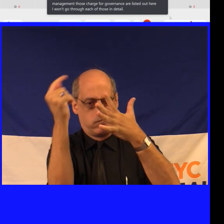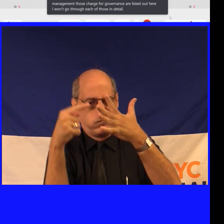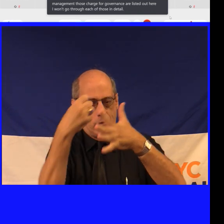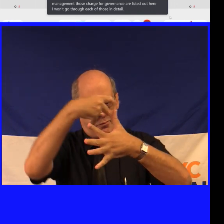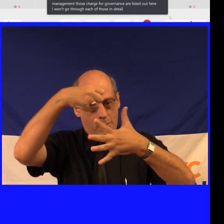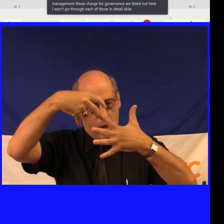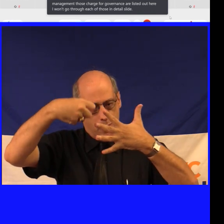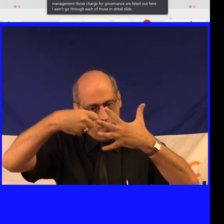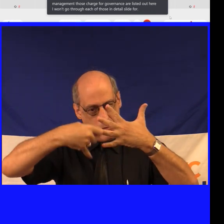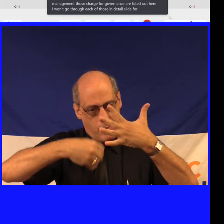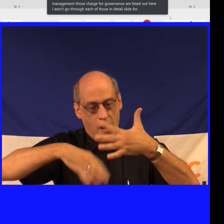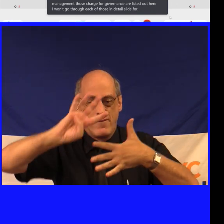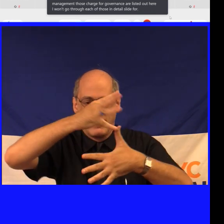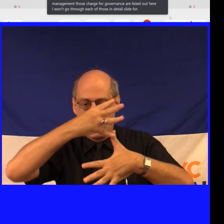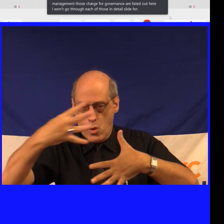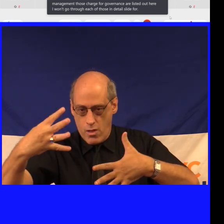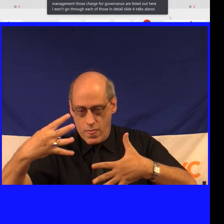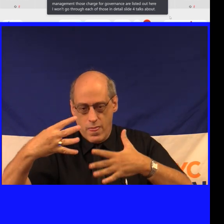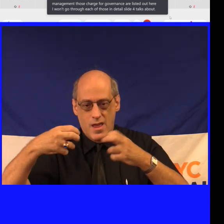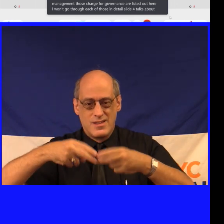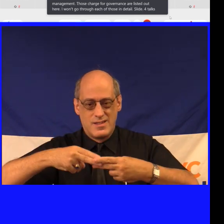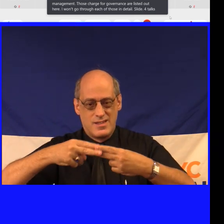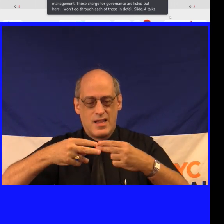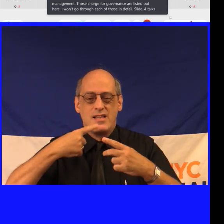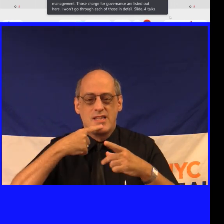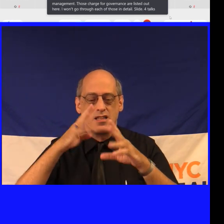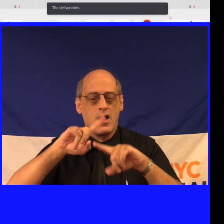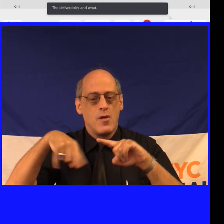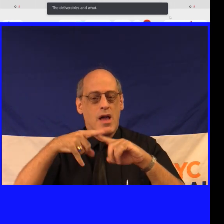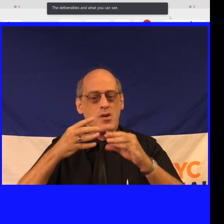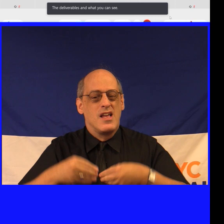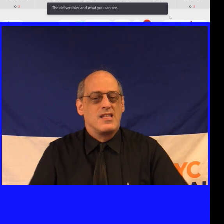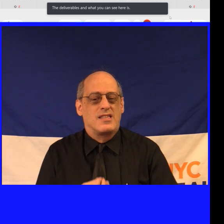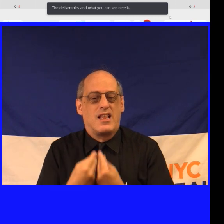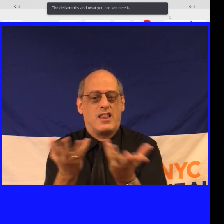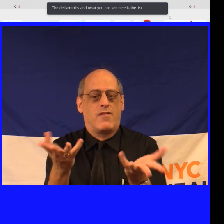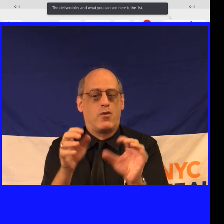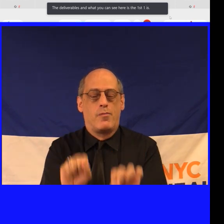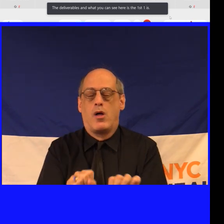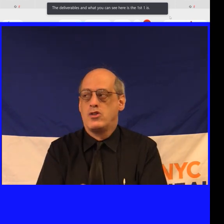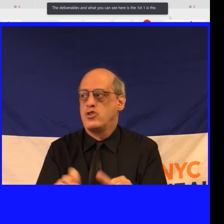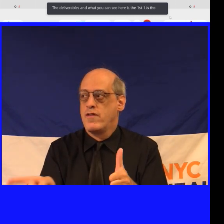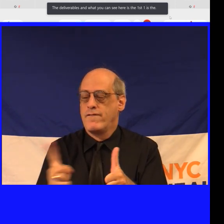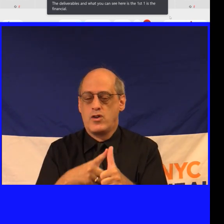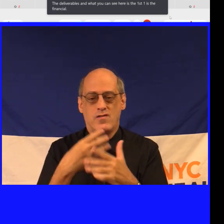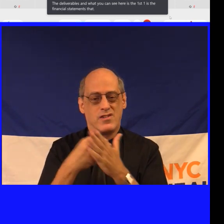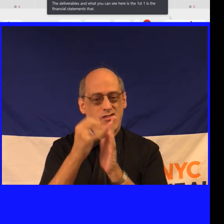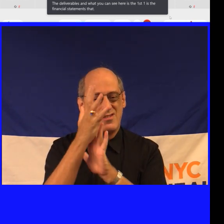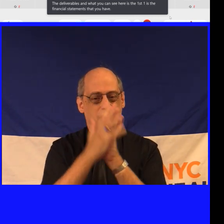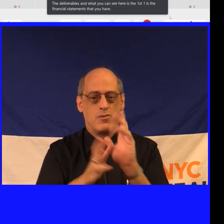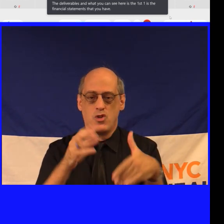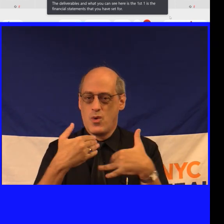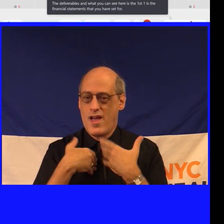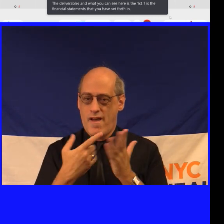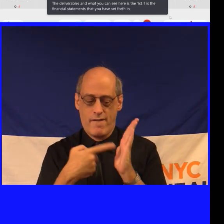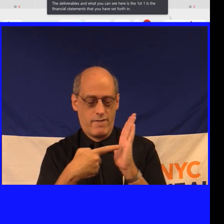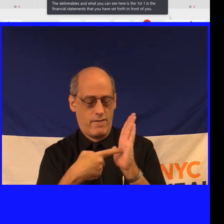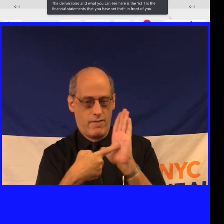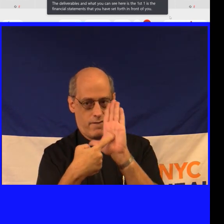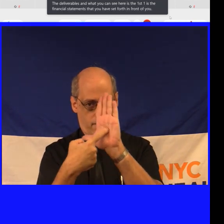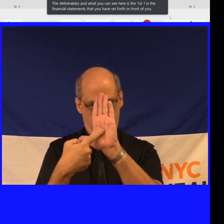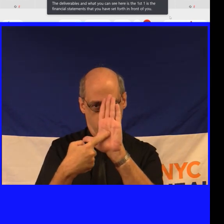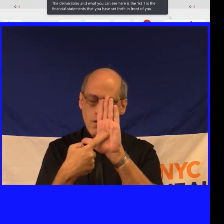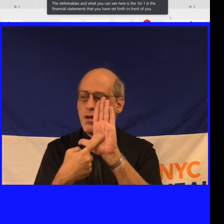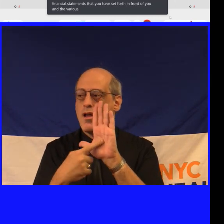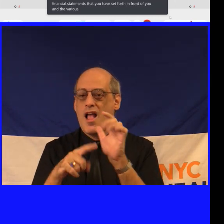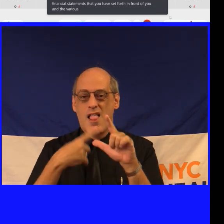Slide 4 talks about the deliverables, and what you can see here is the first one is the financial statements that you have set forth in front of you, and the